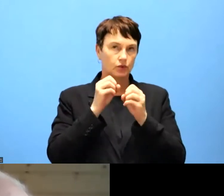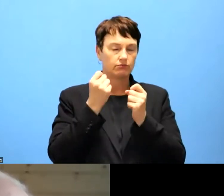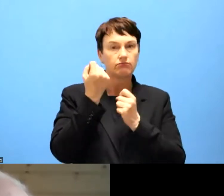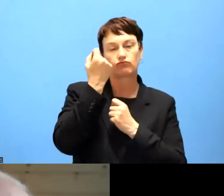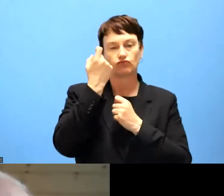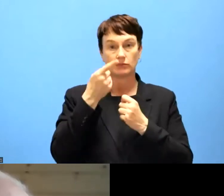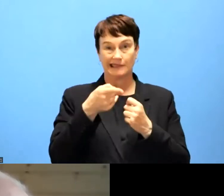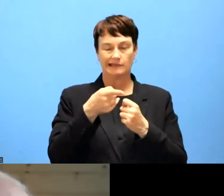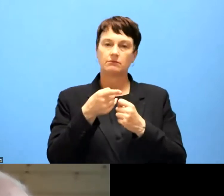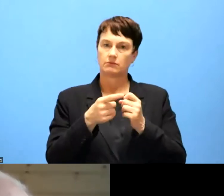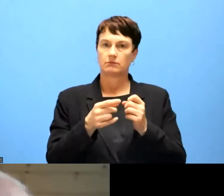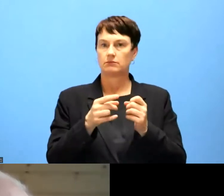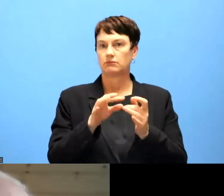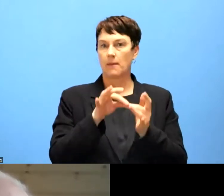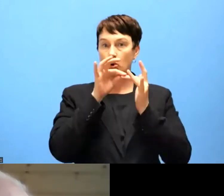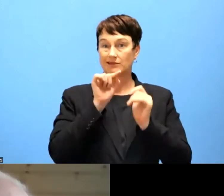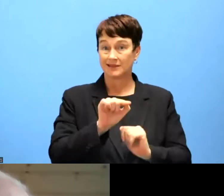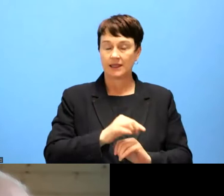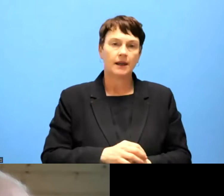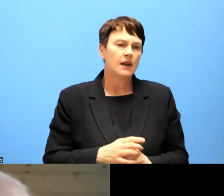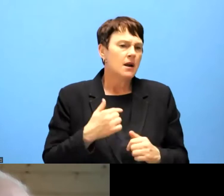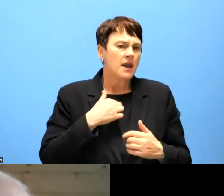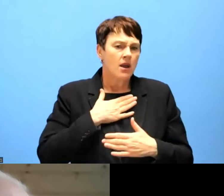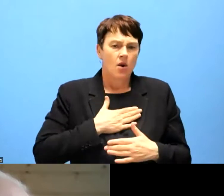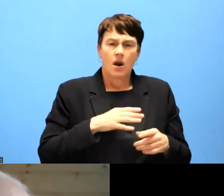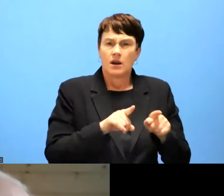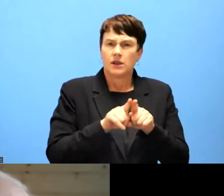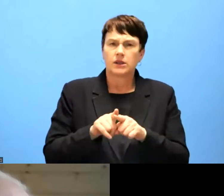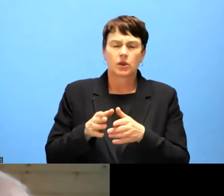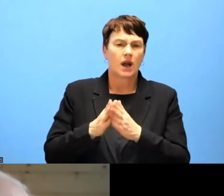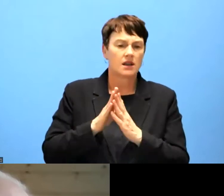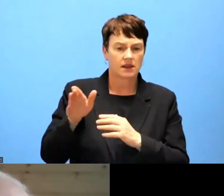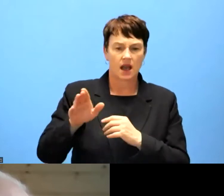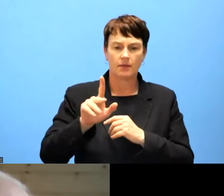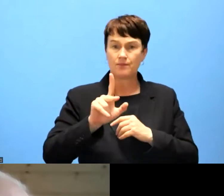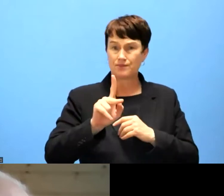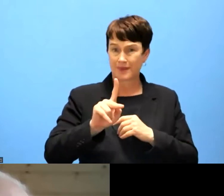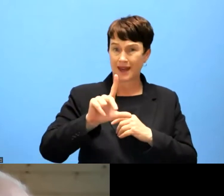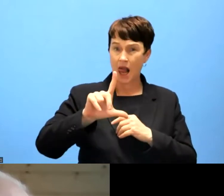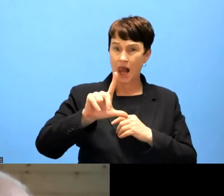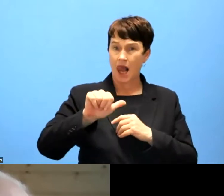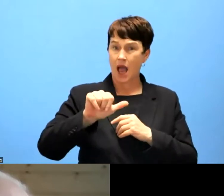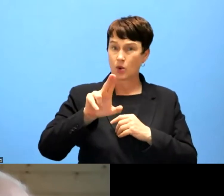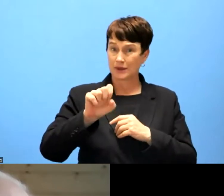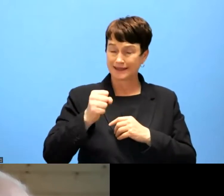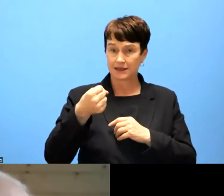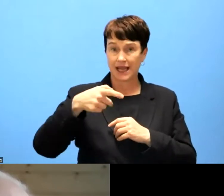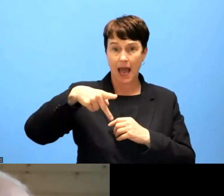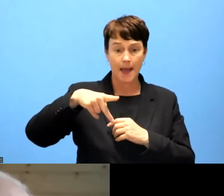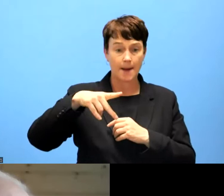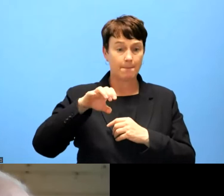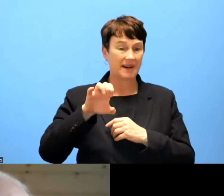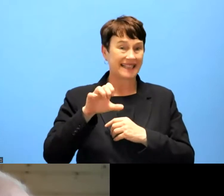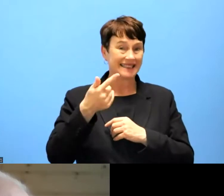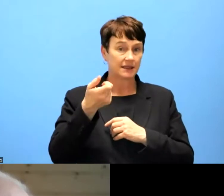was, so thank you. And I want to ask also Klaus-Peter Wegge, and you asked me to ask you to be the last one in this round